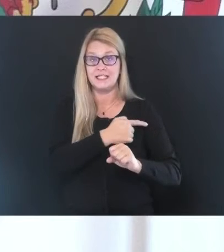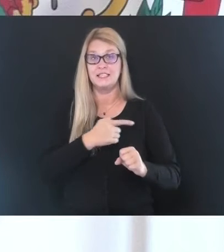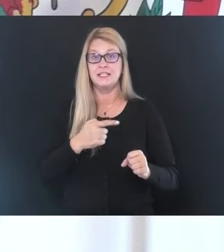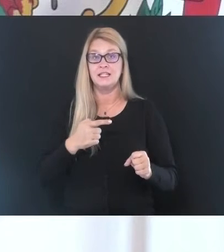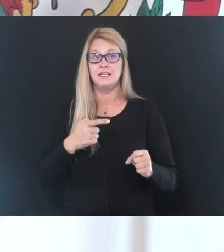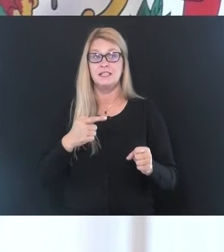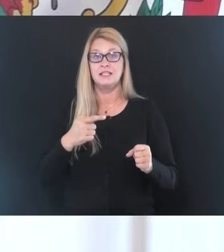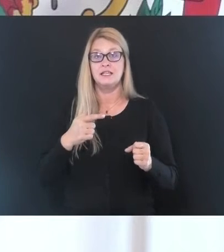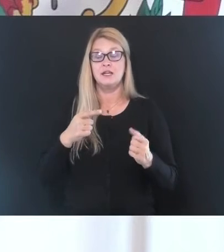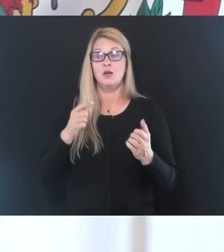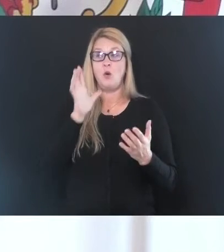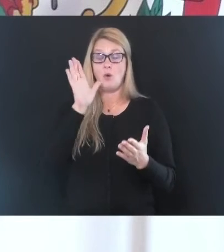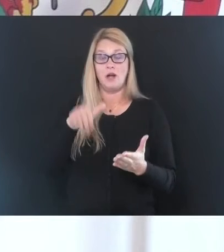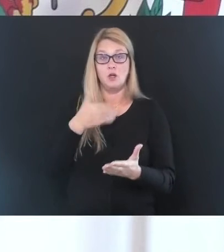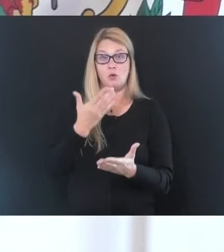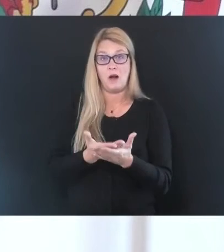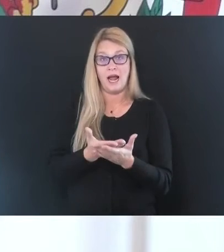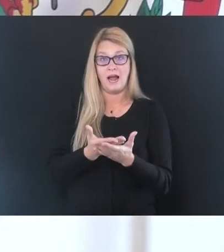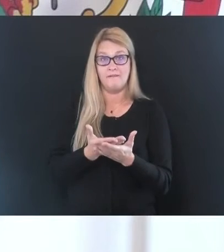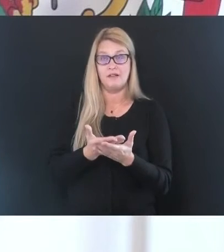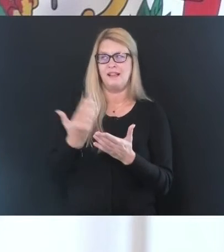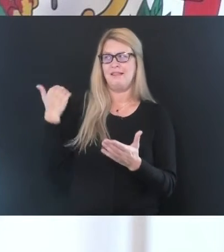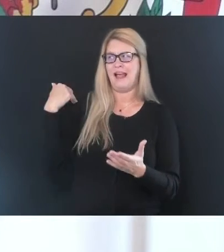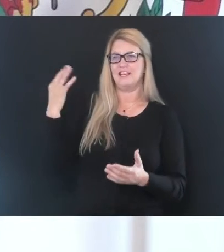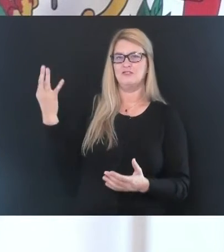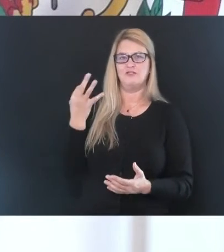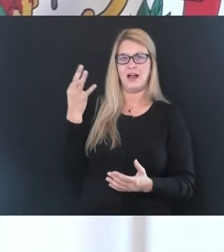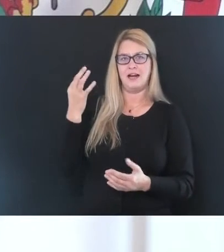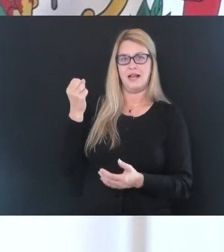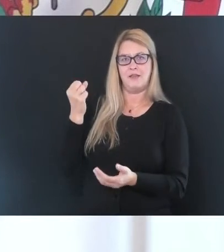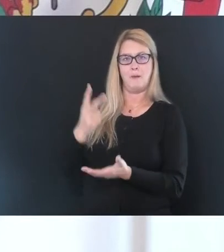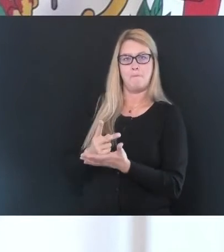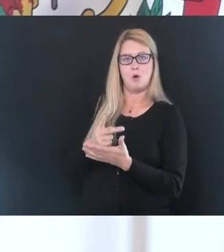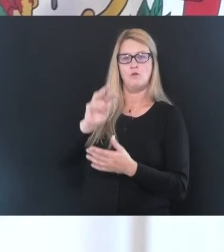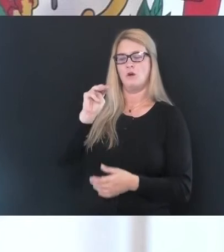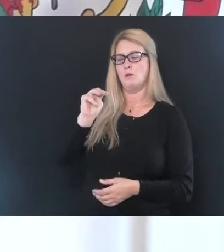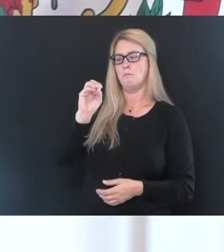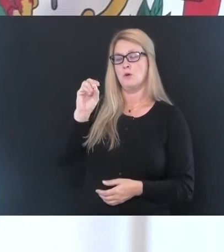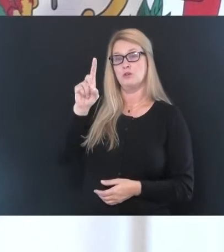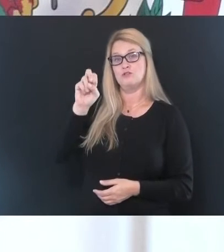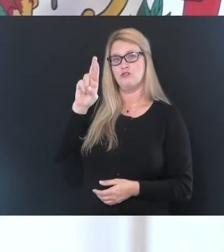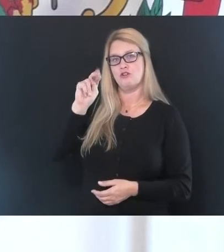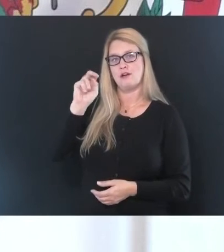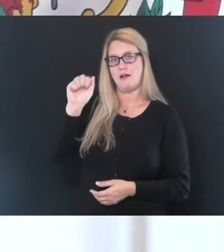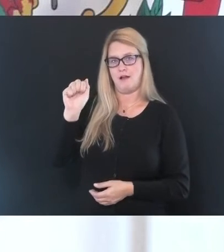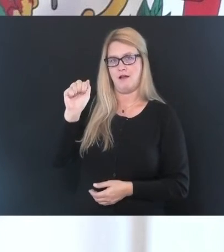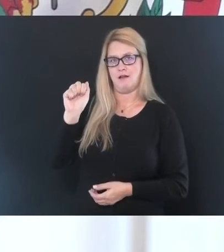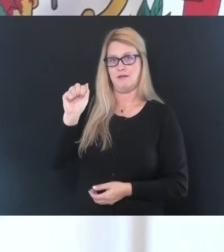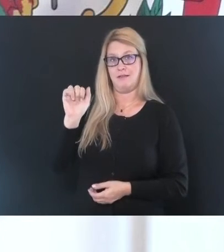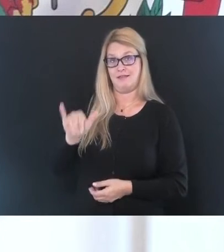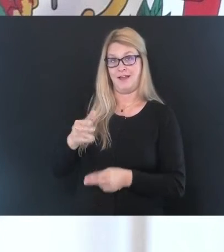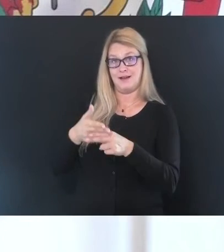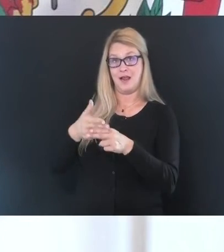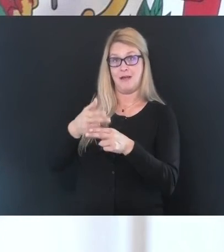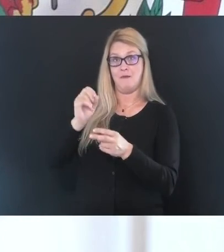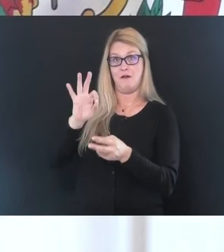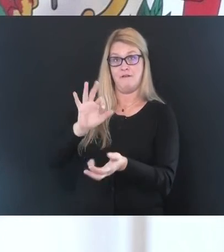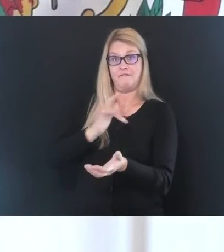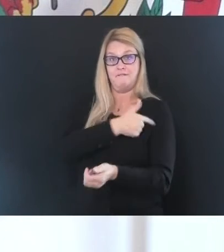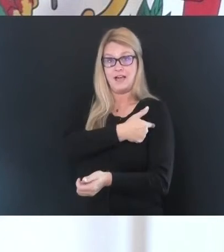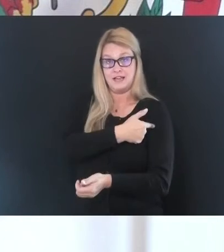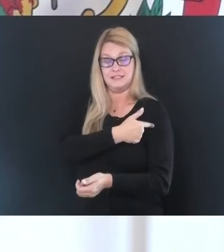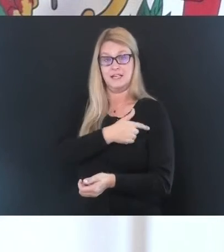on Friday. The FDA approved Moderna. You know, that vaccine, as well as the